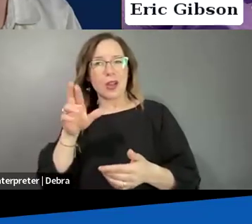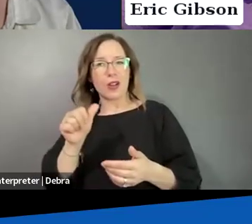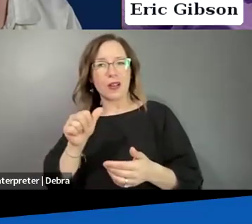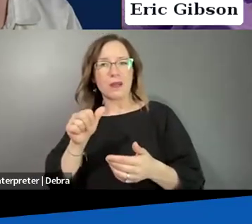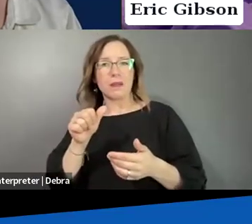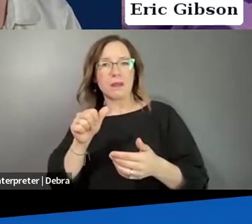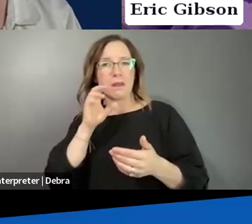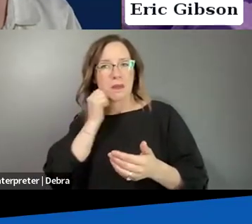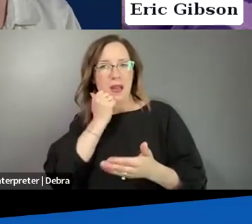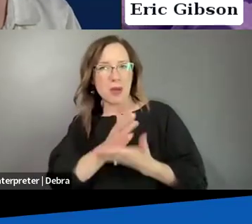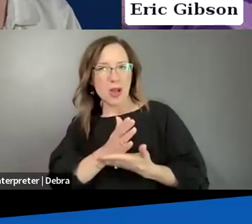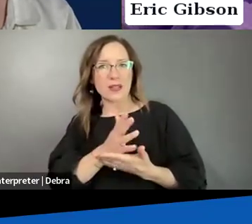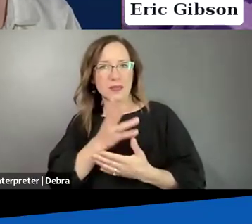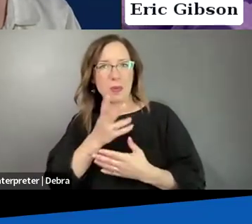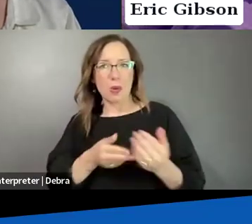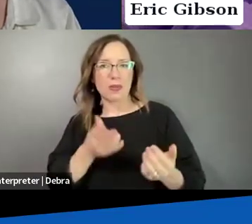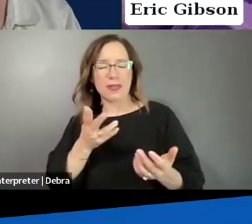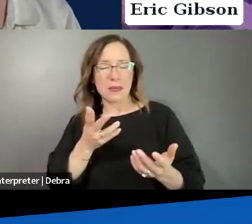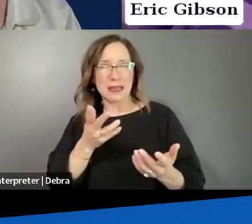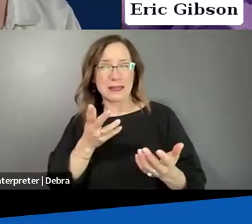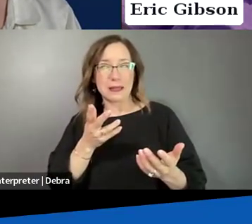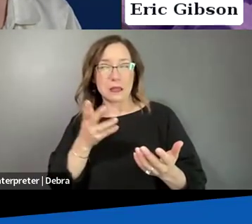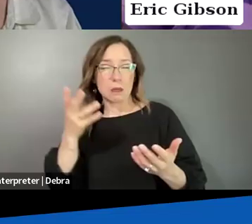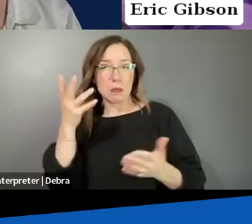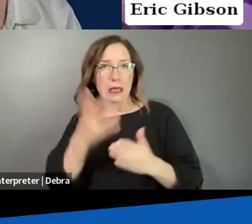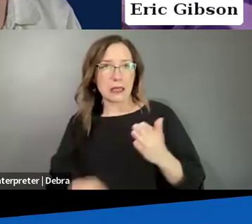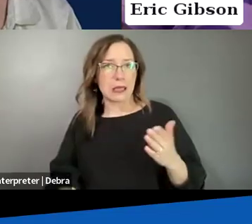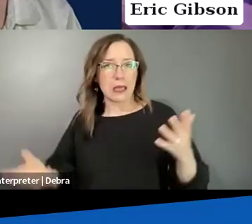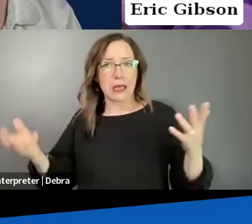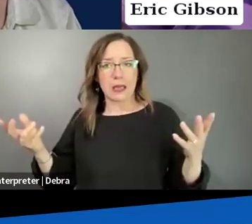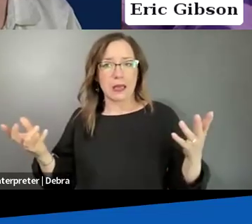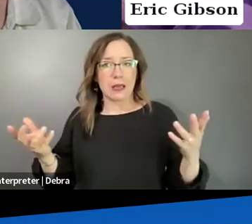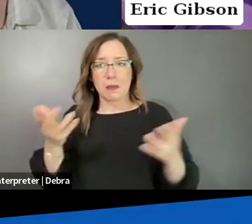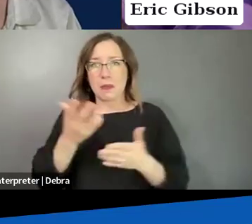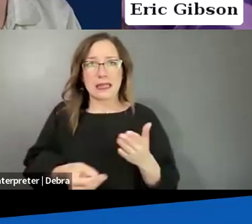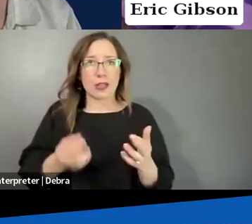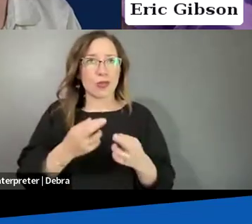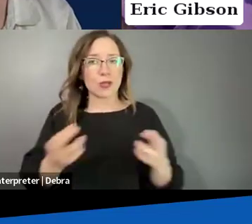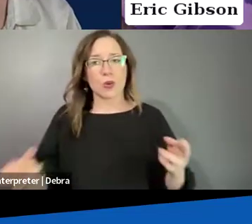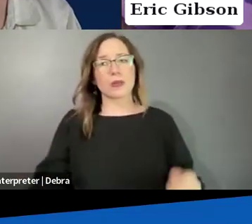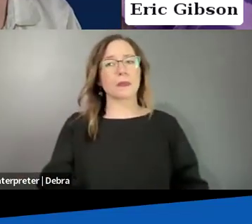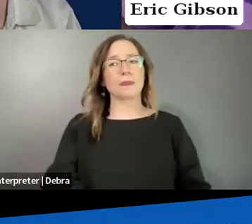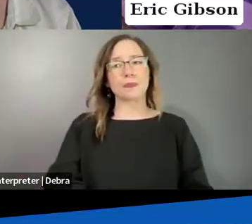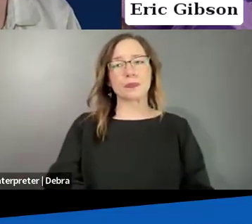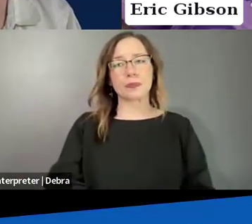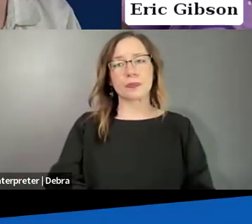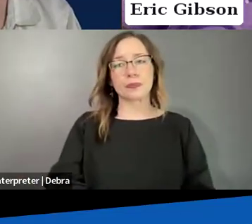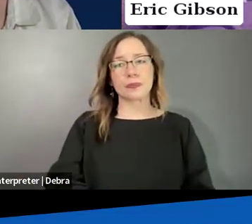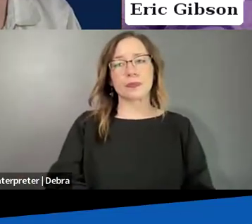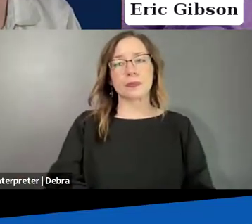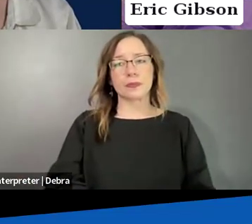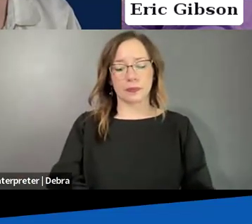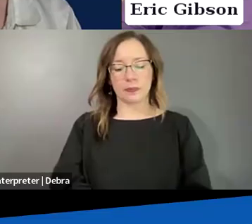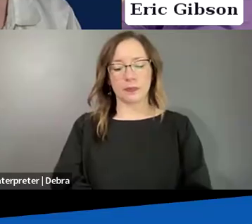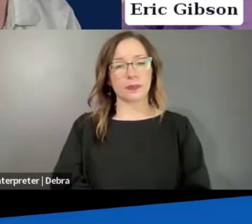menopause from that perspective, because it's missing. It feels like a real missing resource. Yeah. So I'm